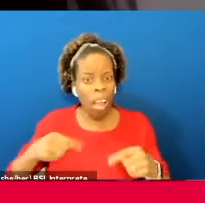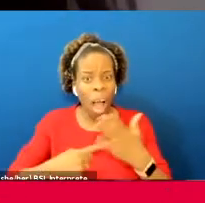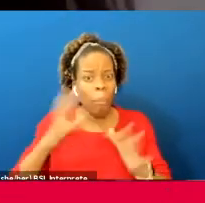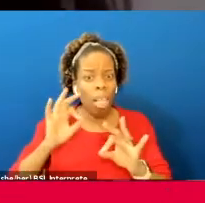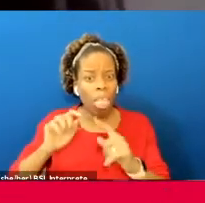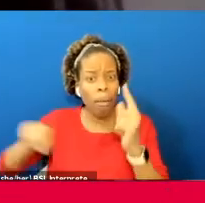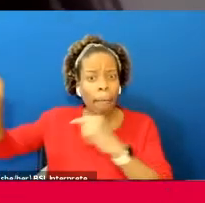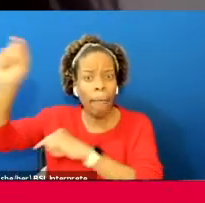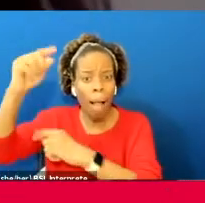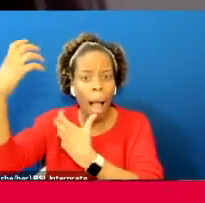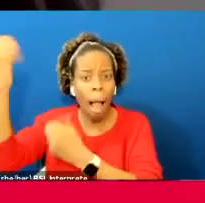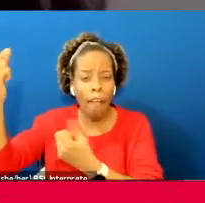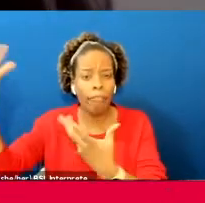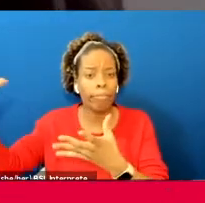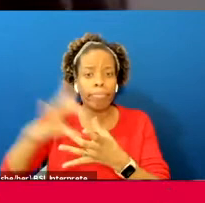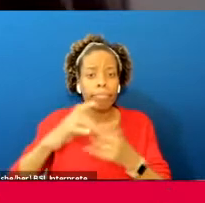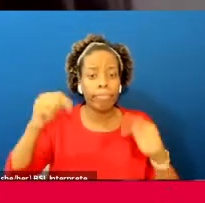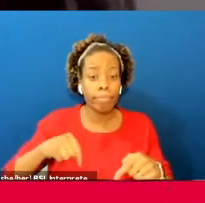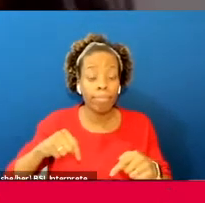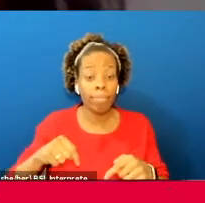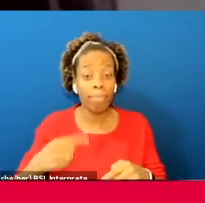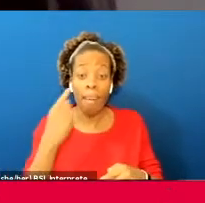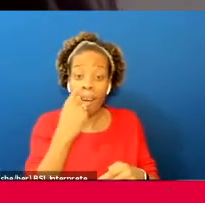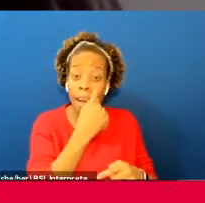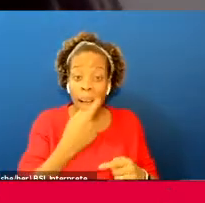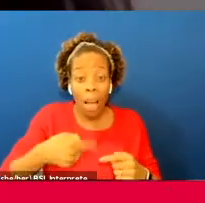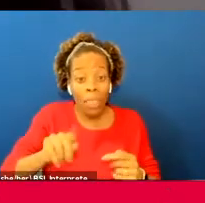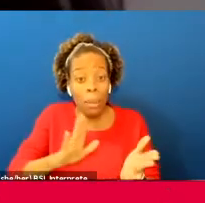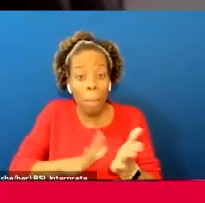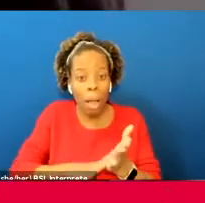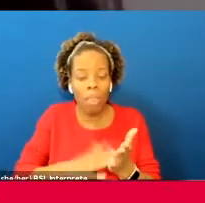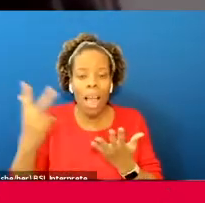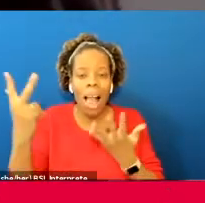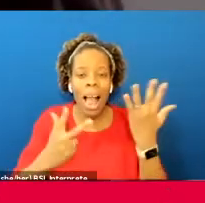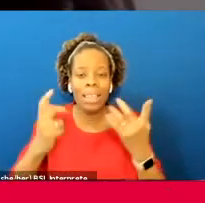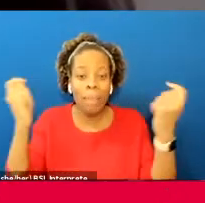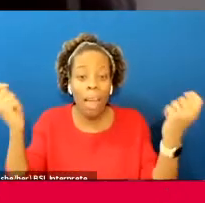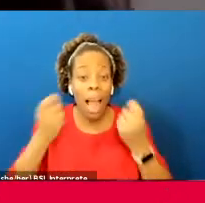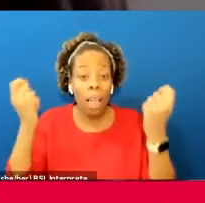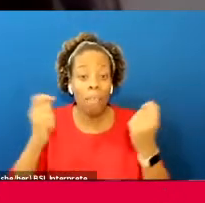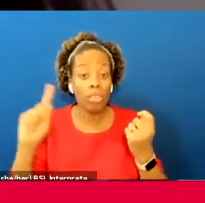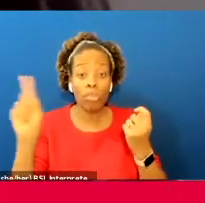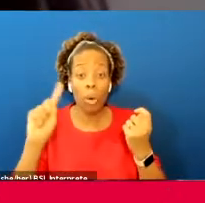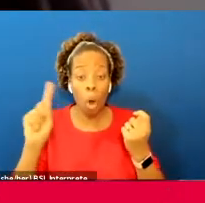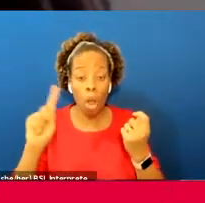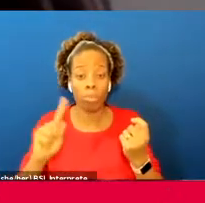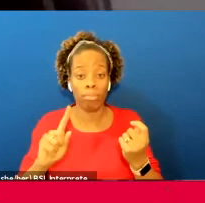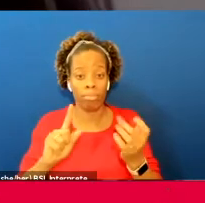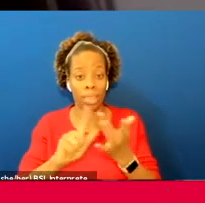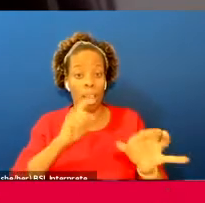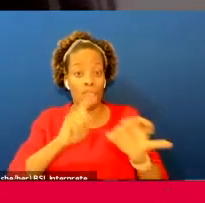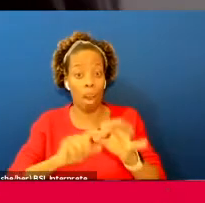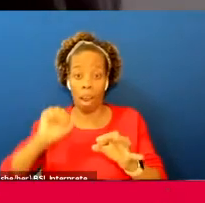know, echoes this. This month marked the 18th anniversary of the Iraq War, the 10th anniversary